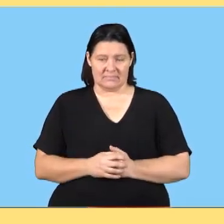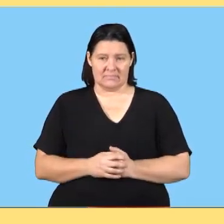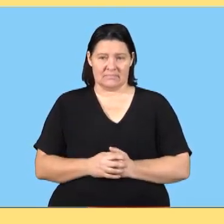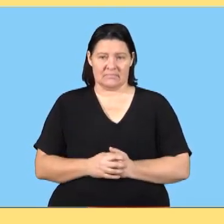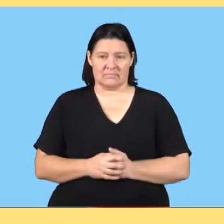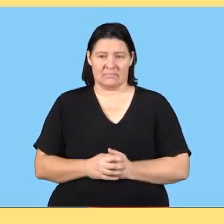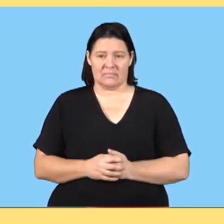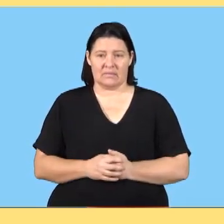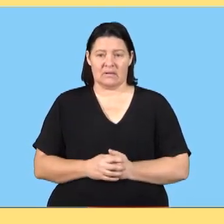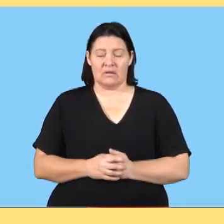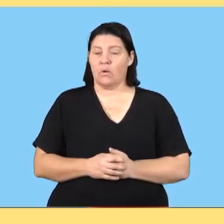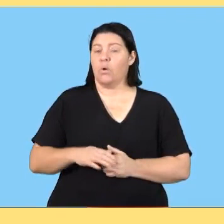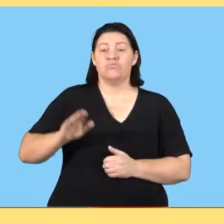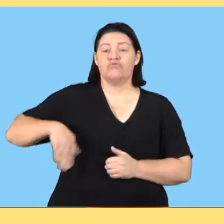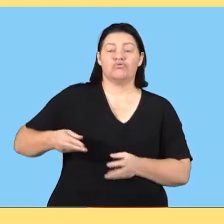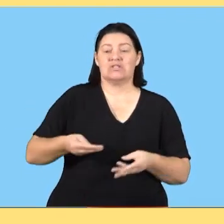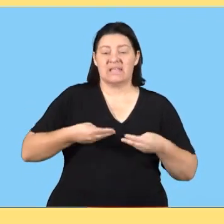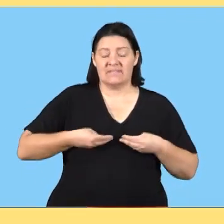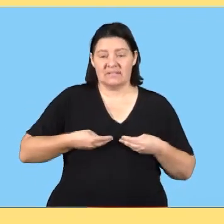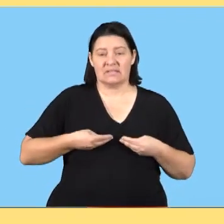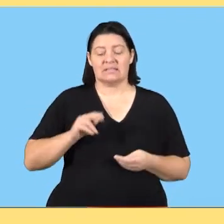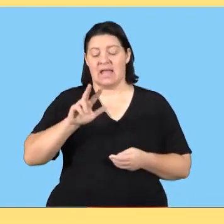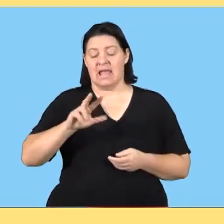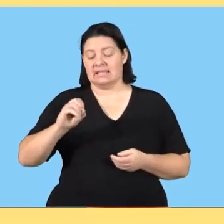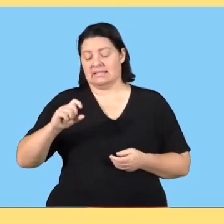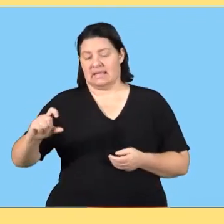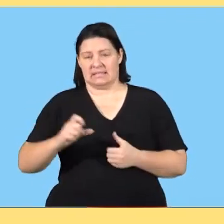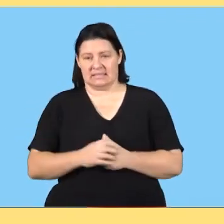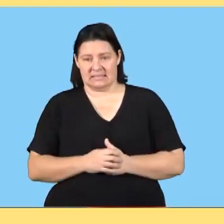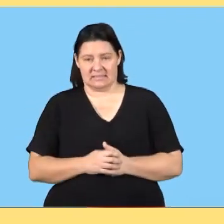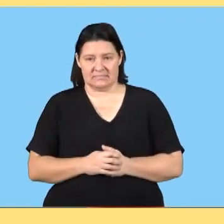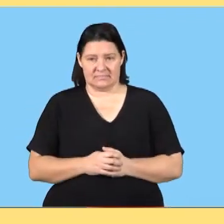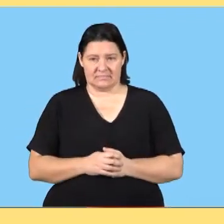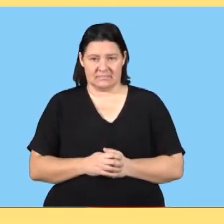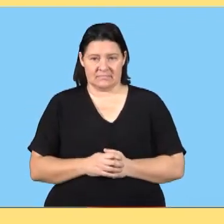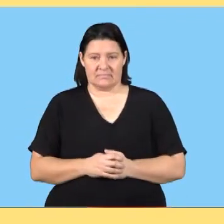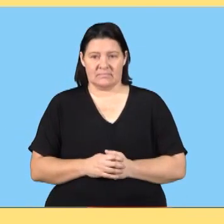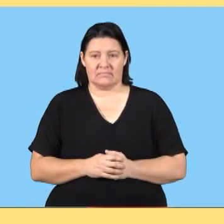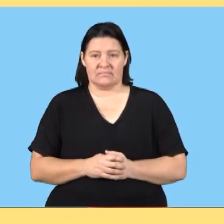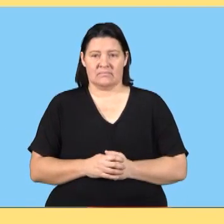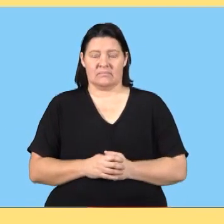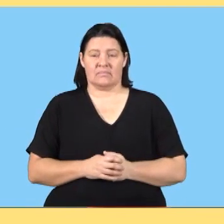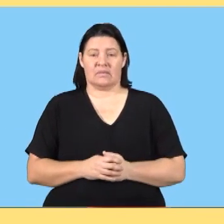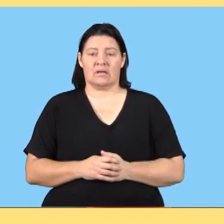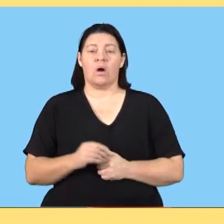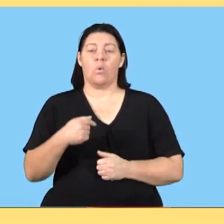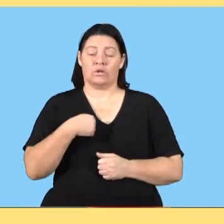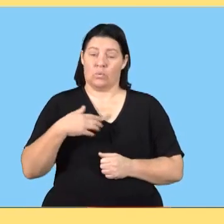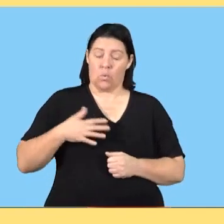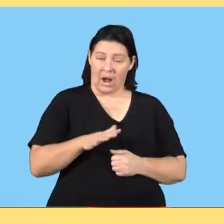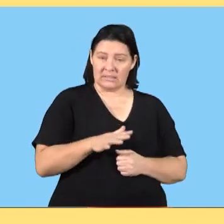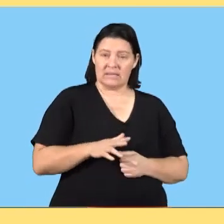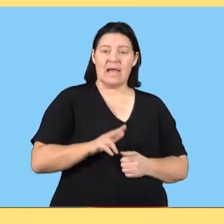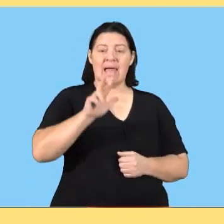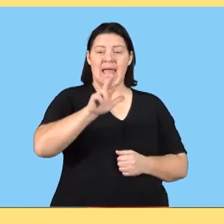20. What we have not yet received is 80 cents. There it is, 80. So what we want is